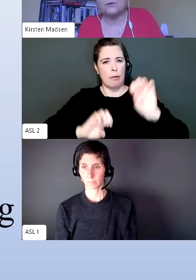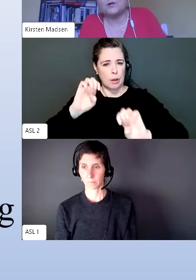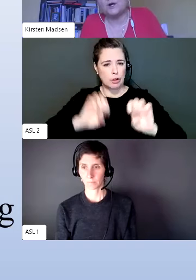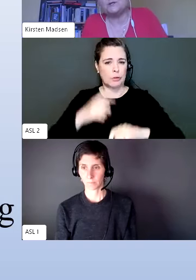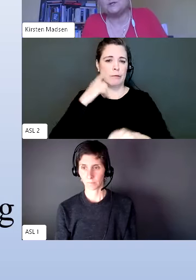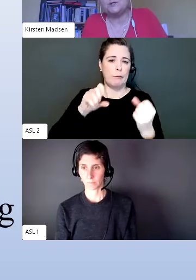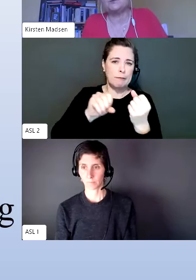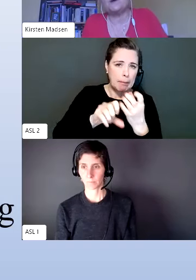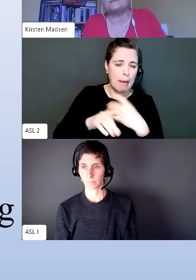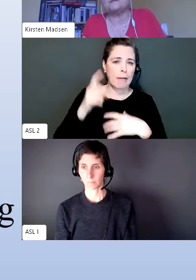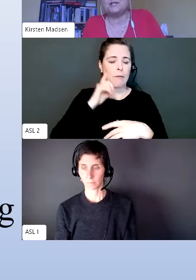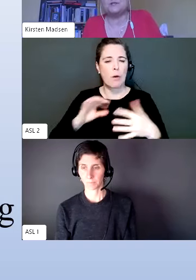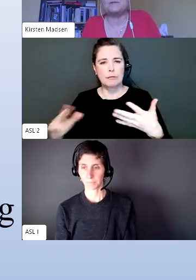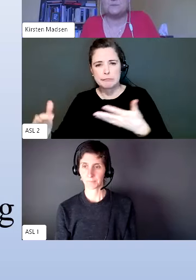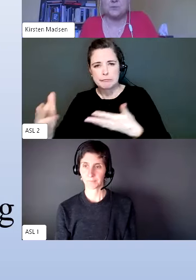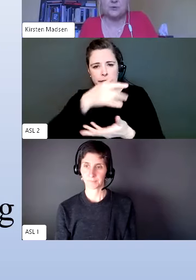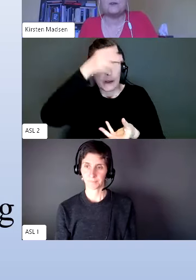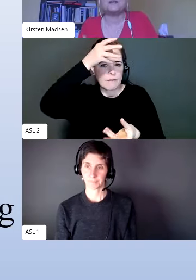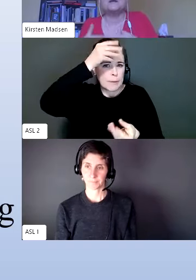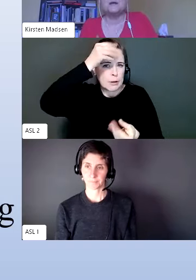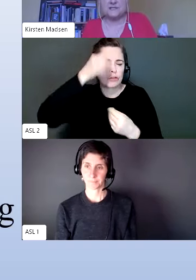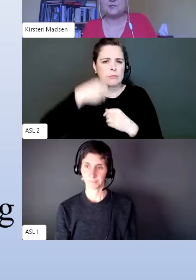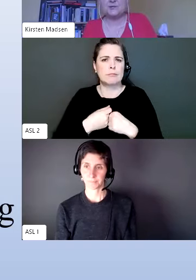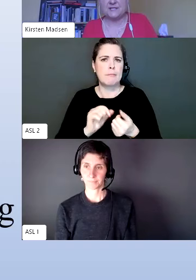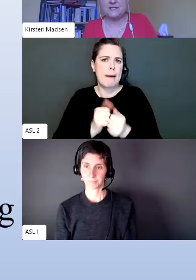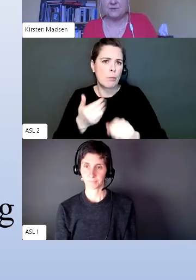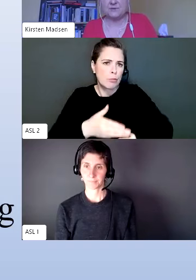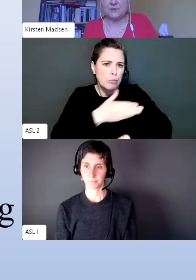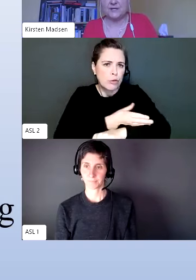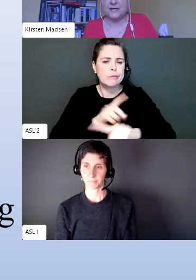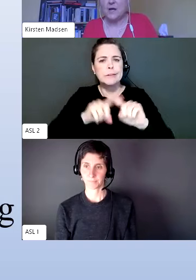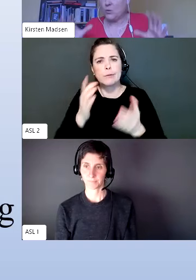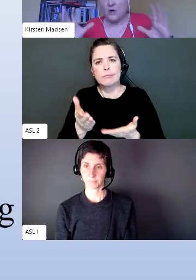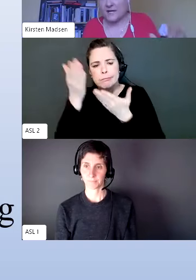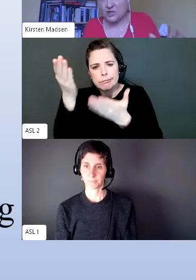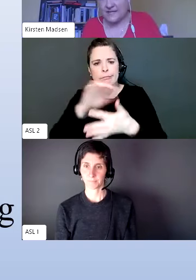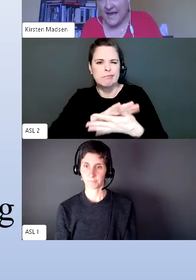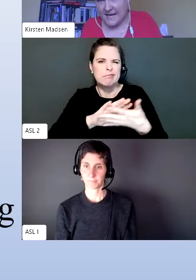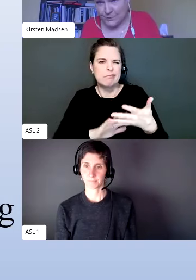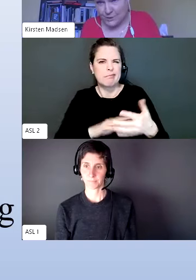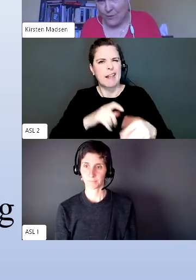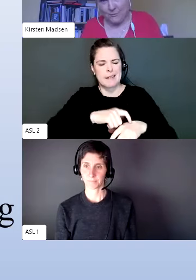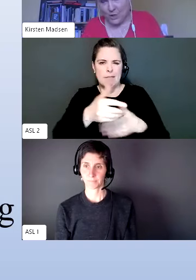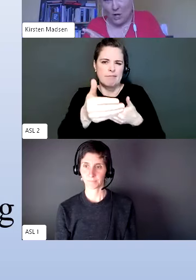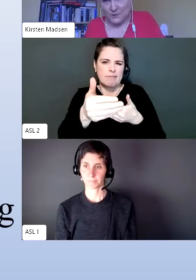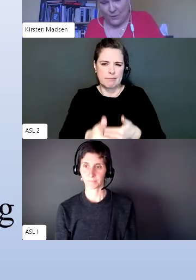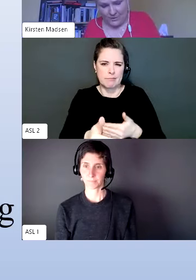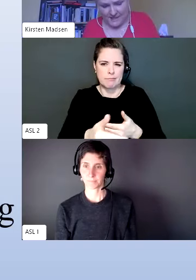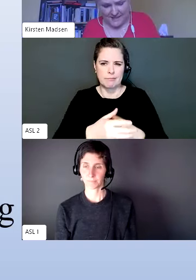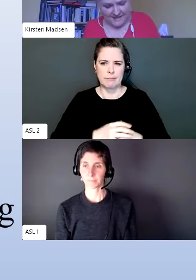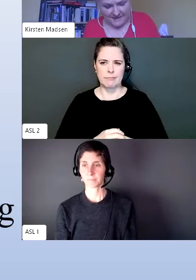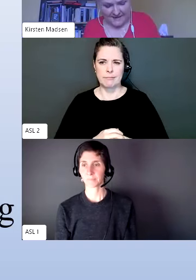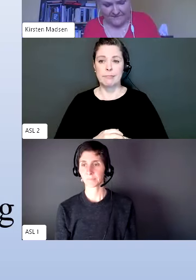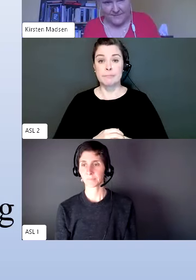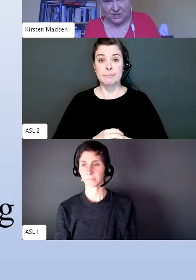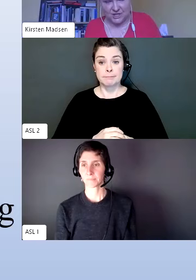with regards to recommendations for improving the Seniors Anti-bullying Toolkit. We're actually, as we're going, we're also already